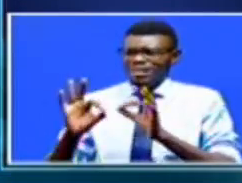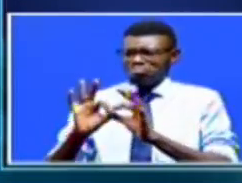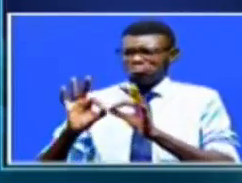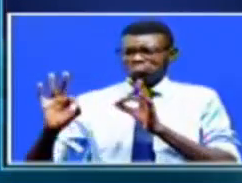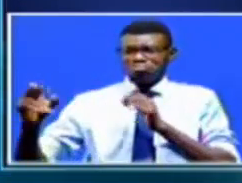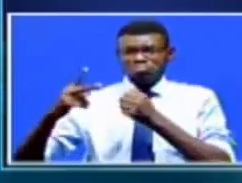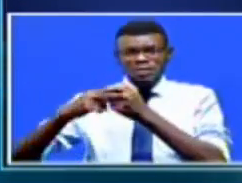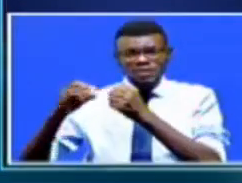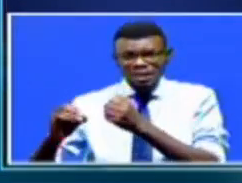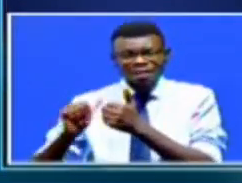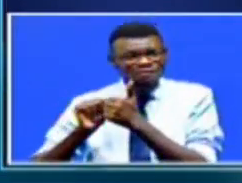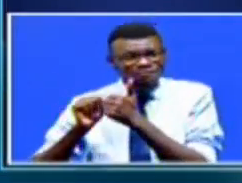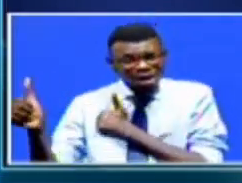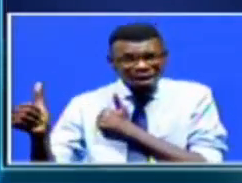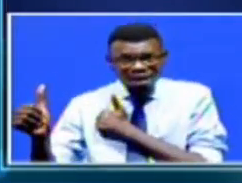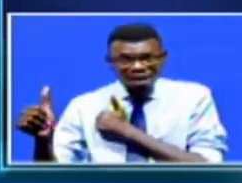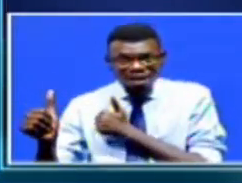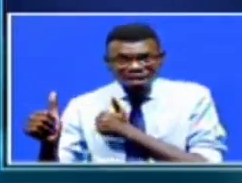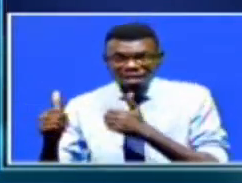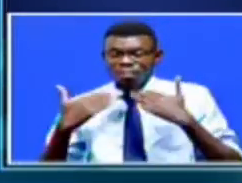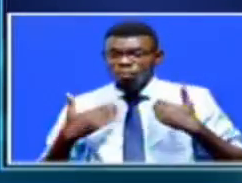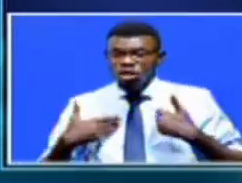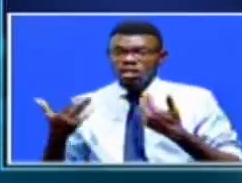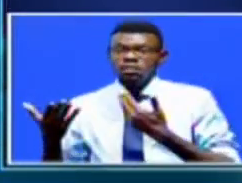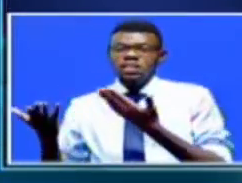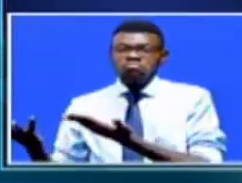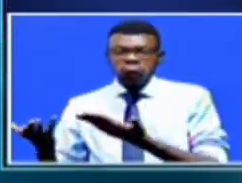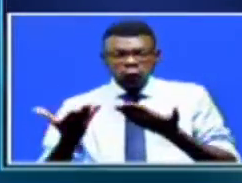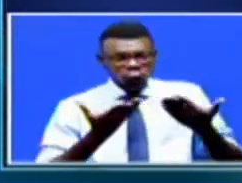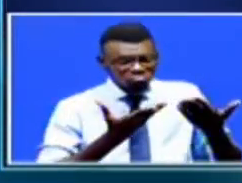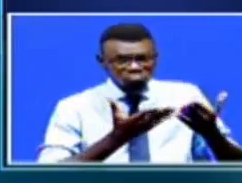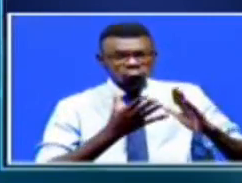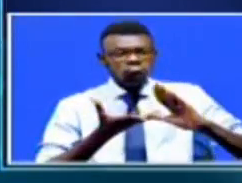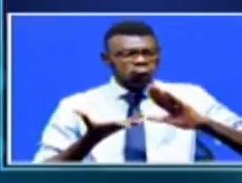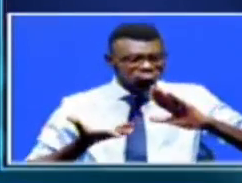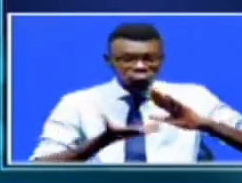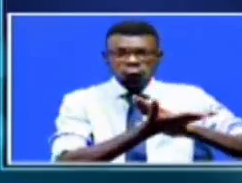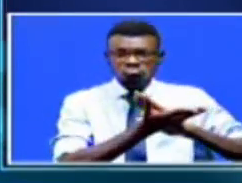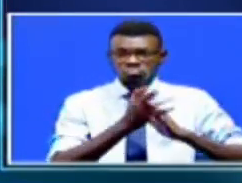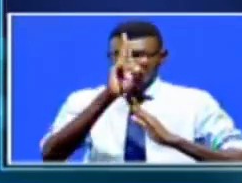Ginyang area, as identified bodies were loaded on the waiting police van.